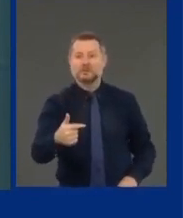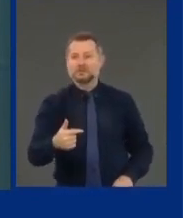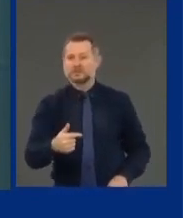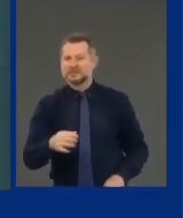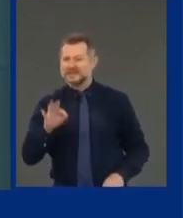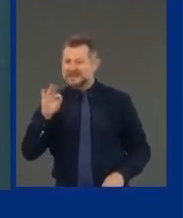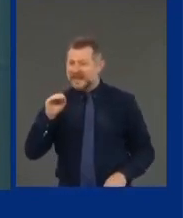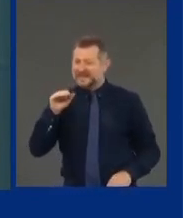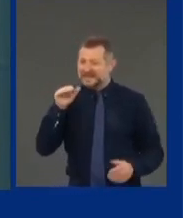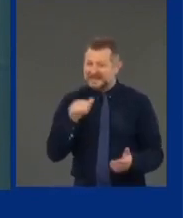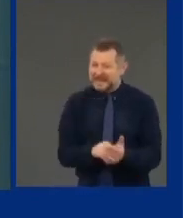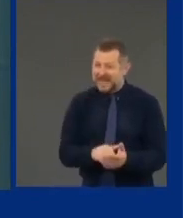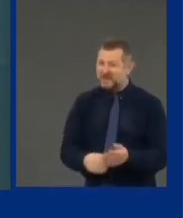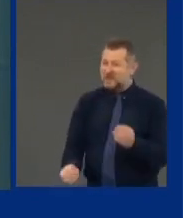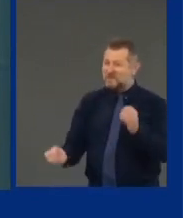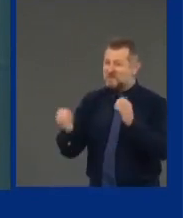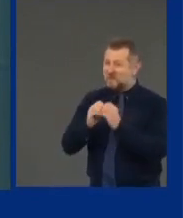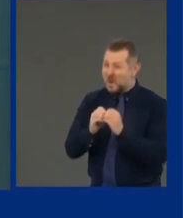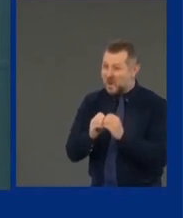90,000.